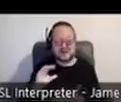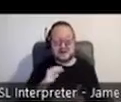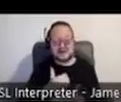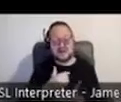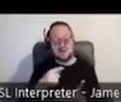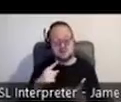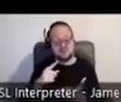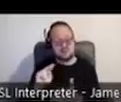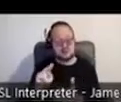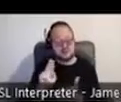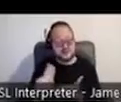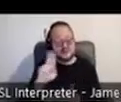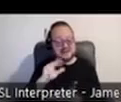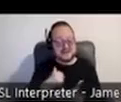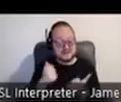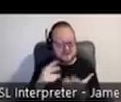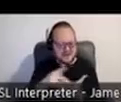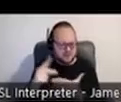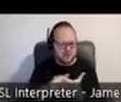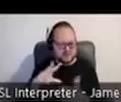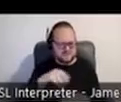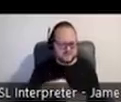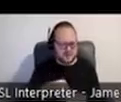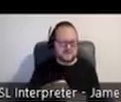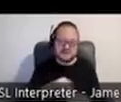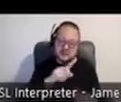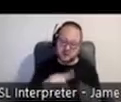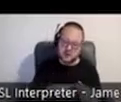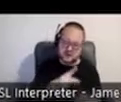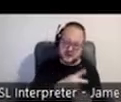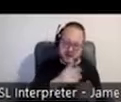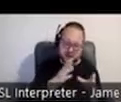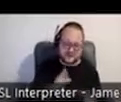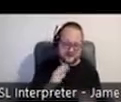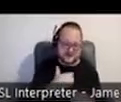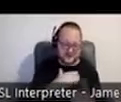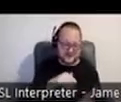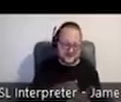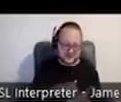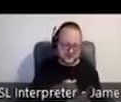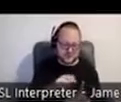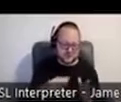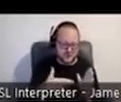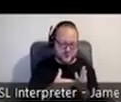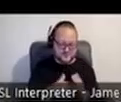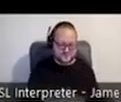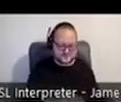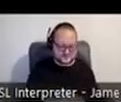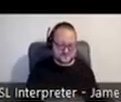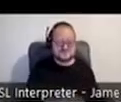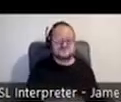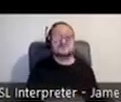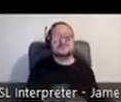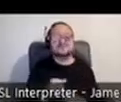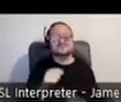programs, with caregiving being one of our primary focal areas. We partner with our state unit on aging across